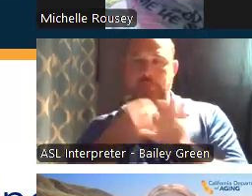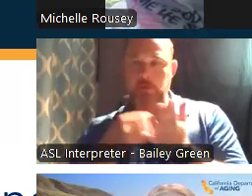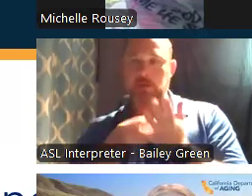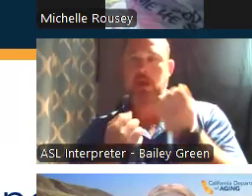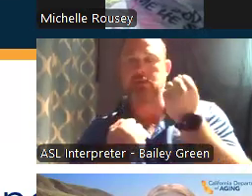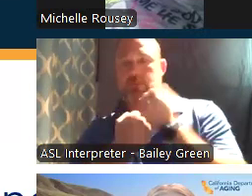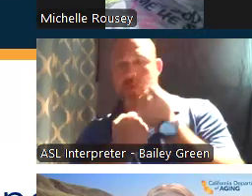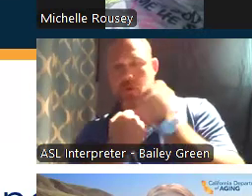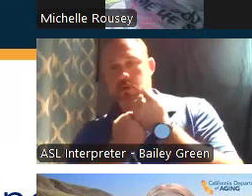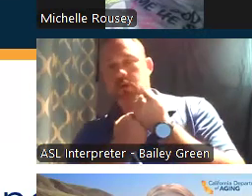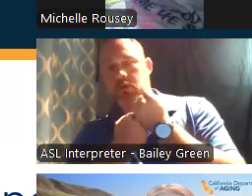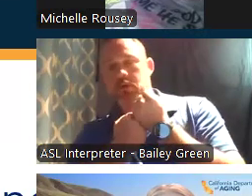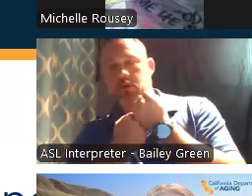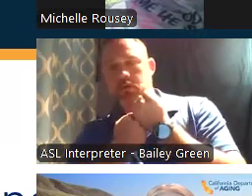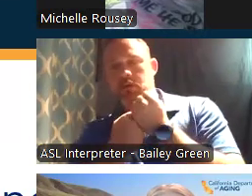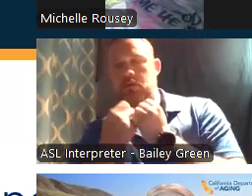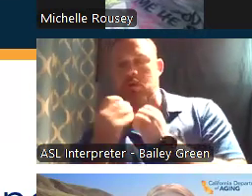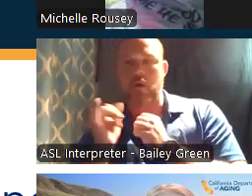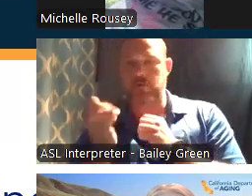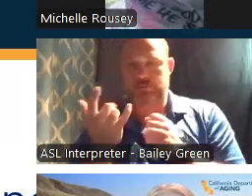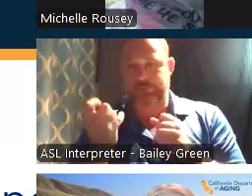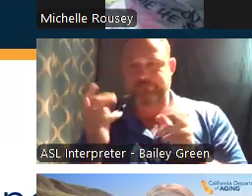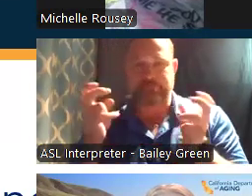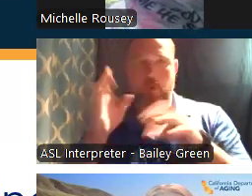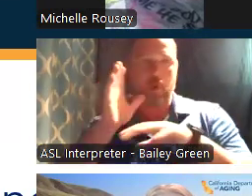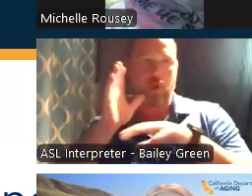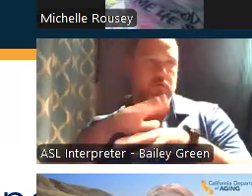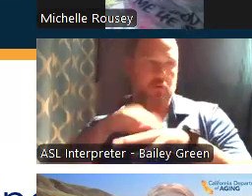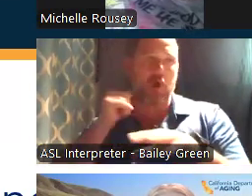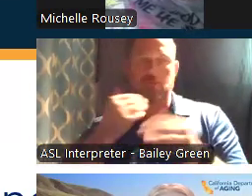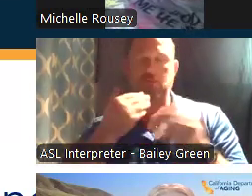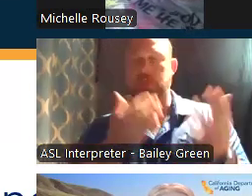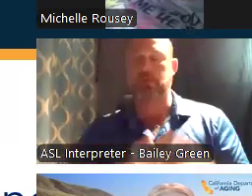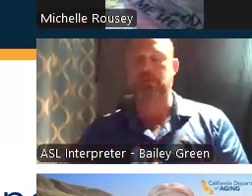support to be almost like on call. So thank you.